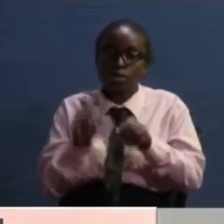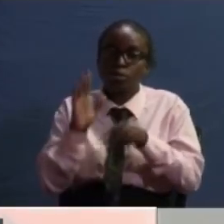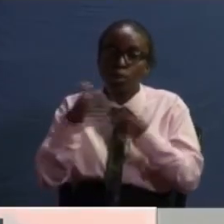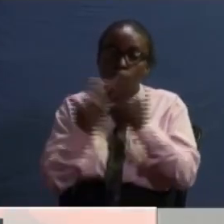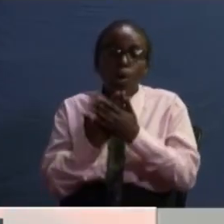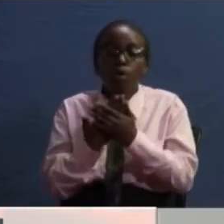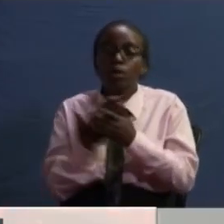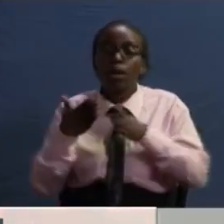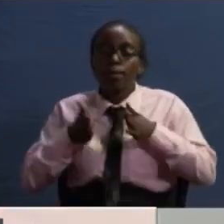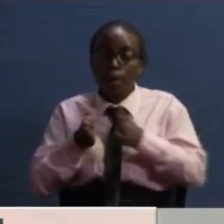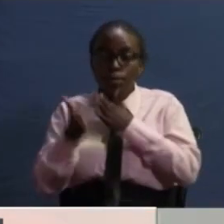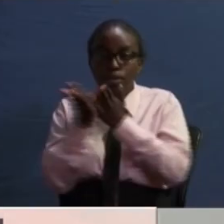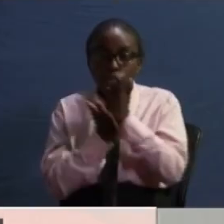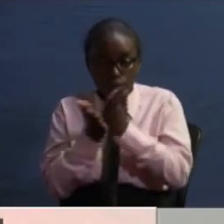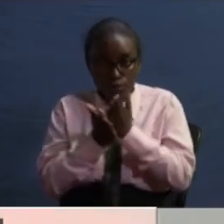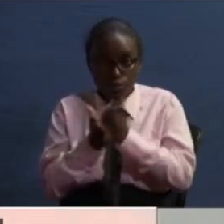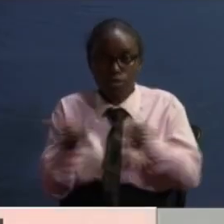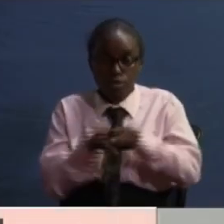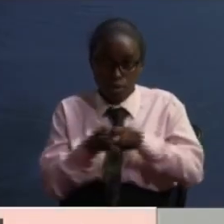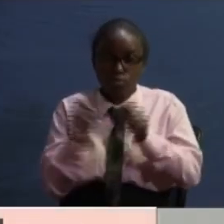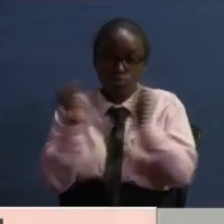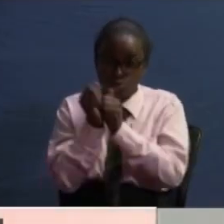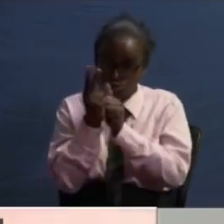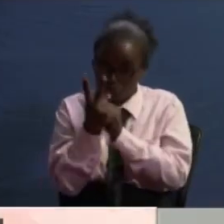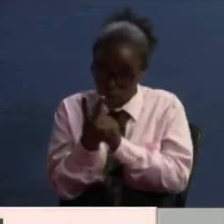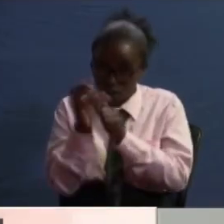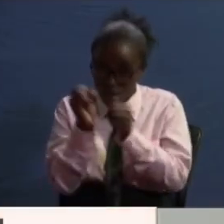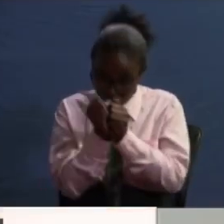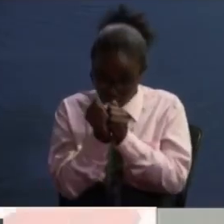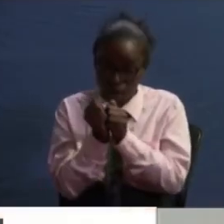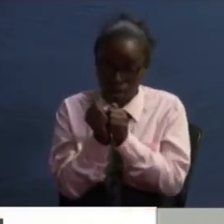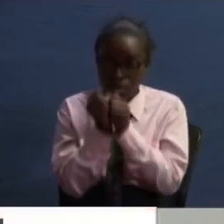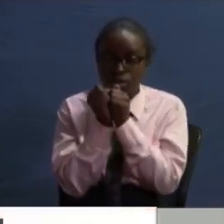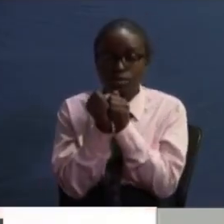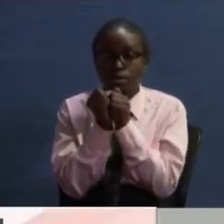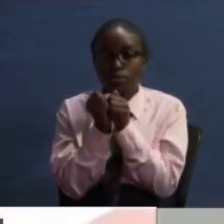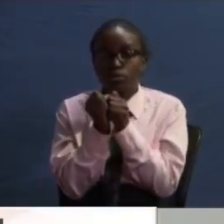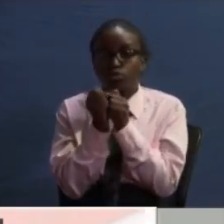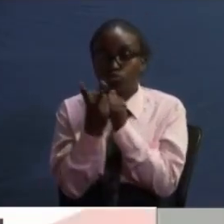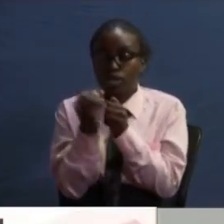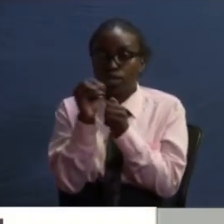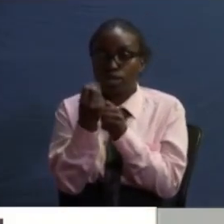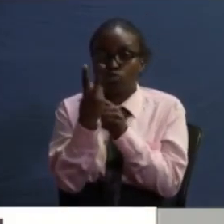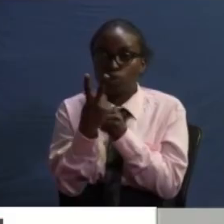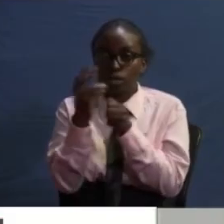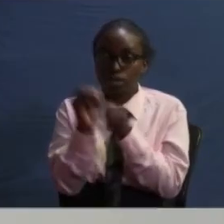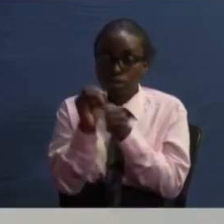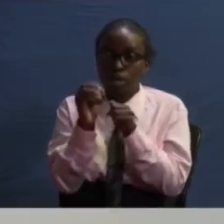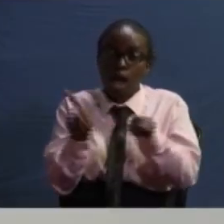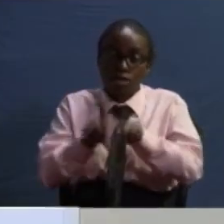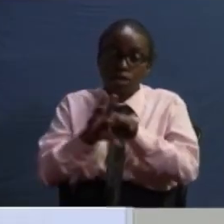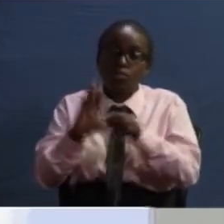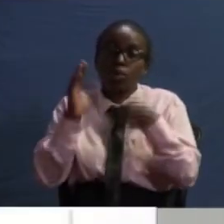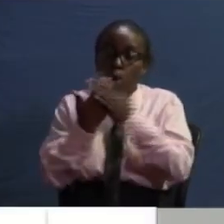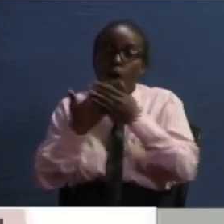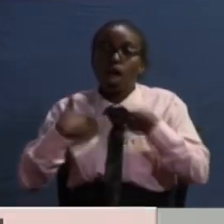public service for the period 2010 to 2020. The results